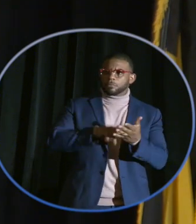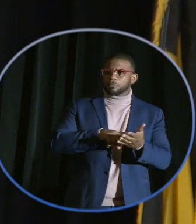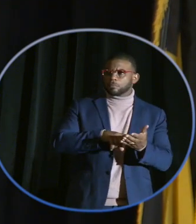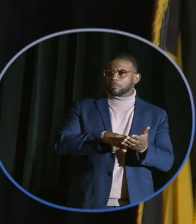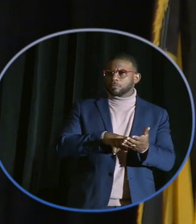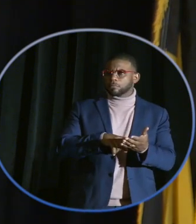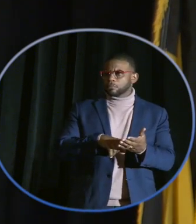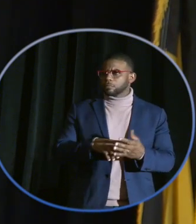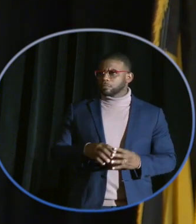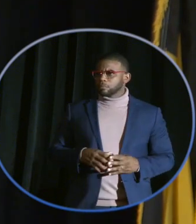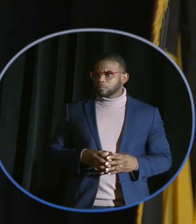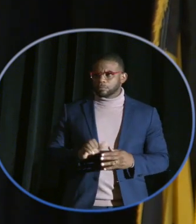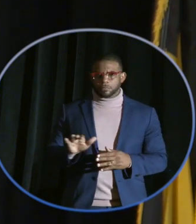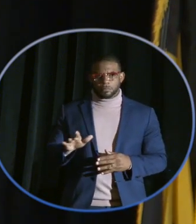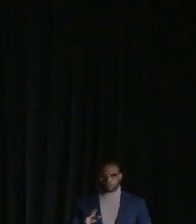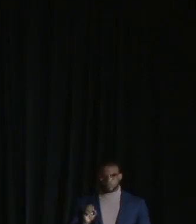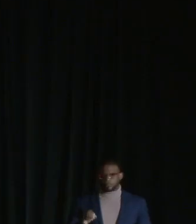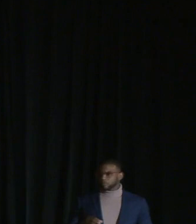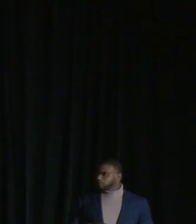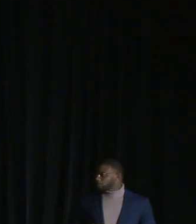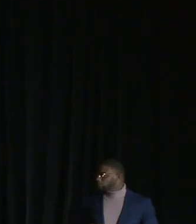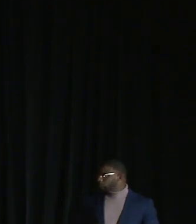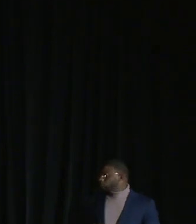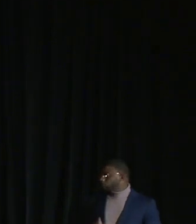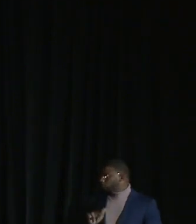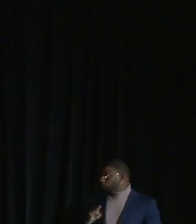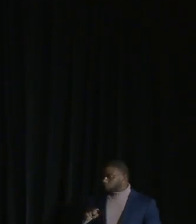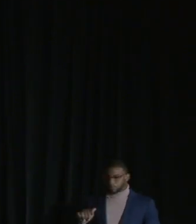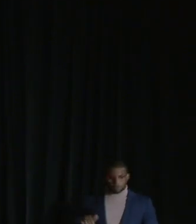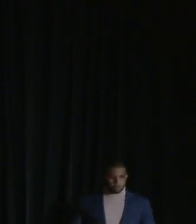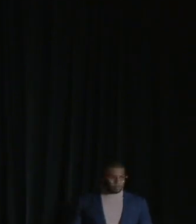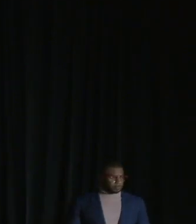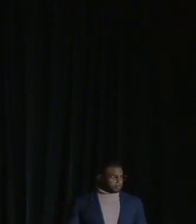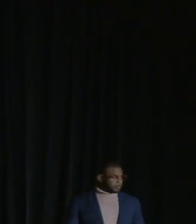recognition of them. So, Lana?